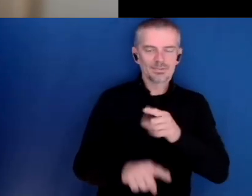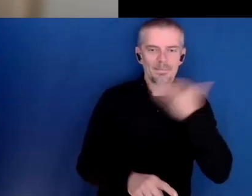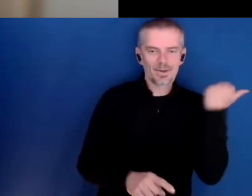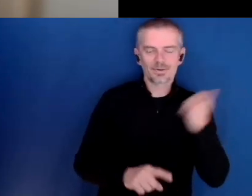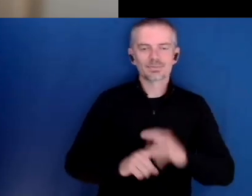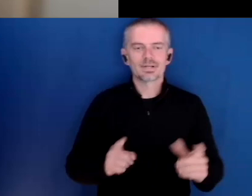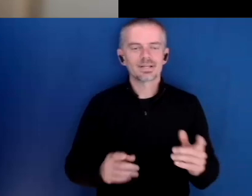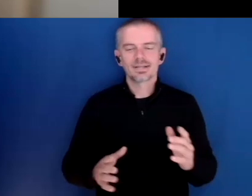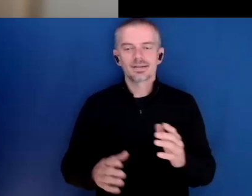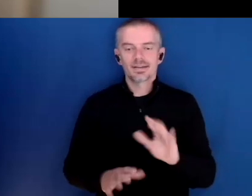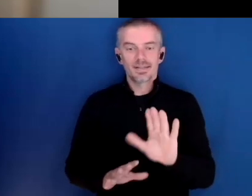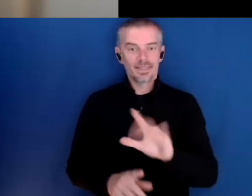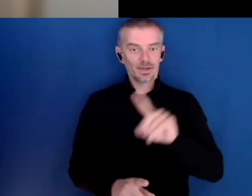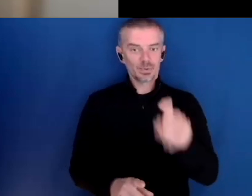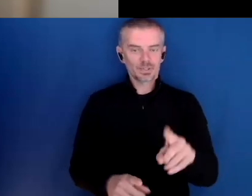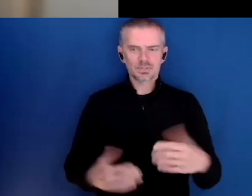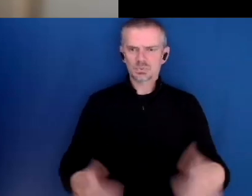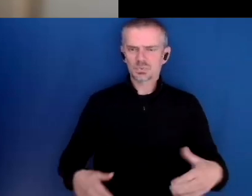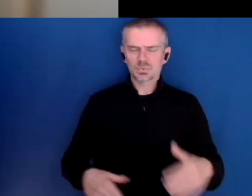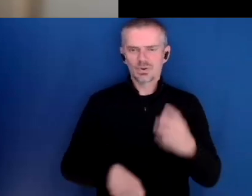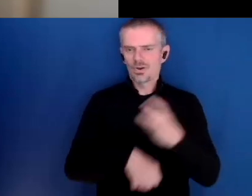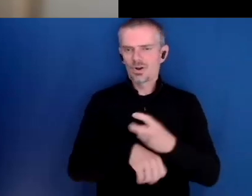difficult to answer that question so broadly.